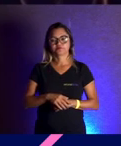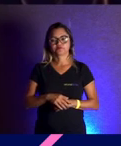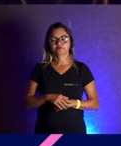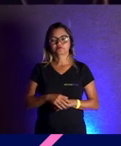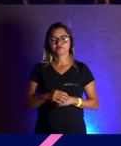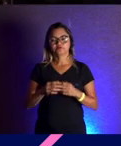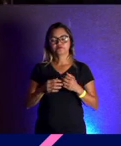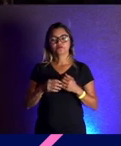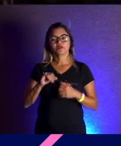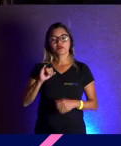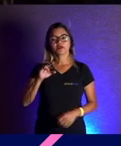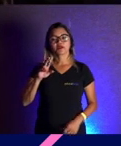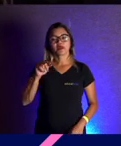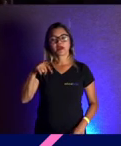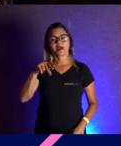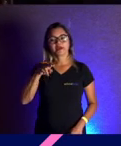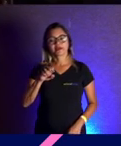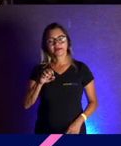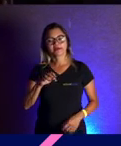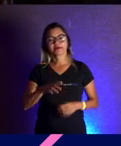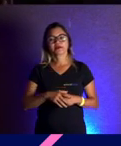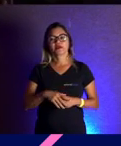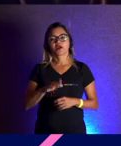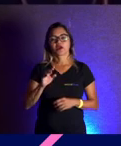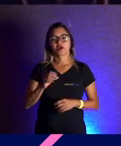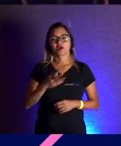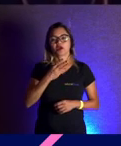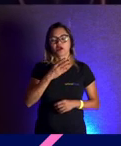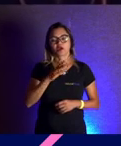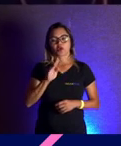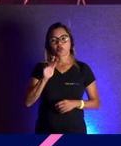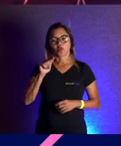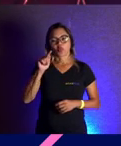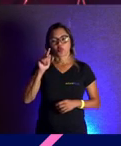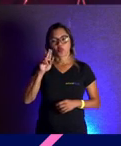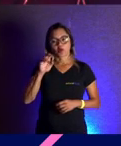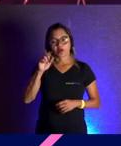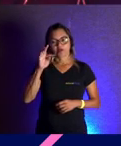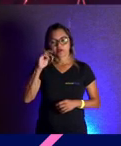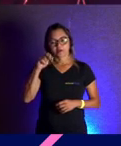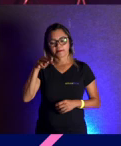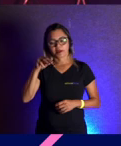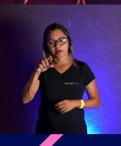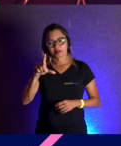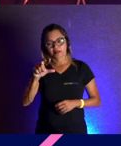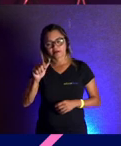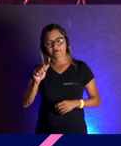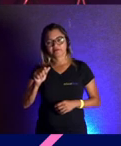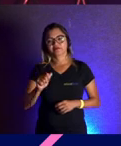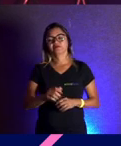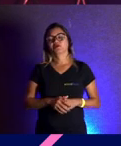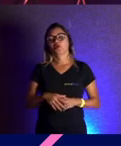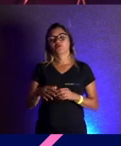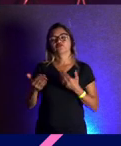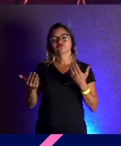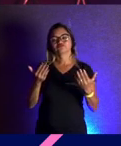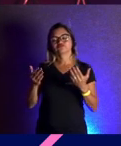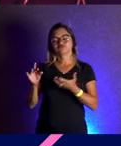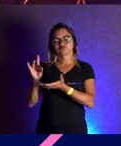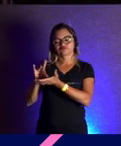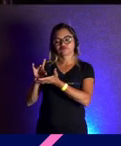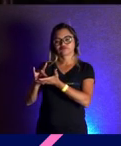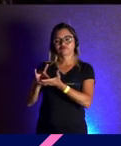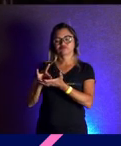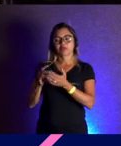all the time. That the relationship between what we know and what is true changes all the time. I gave you one example from